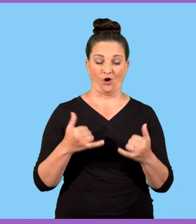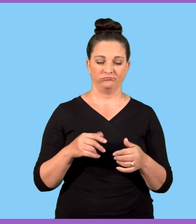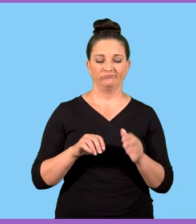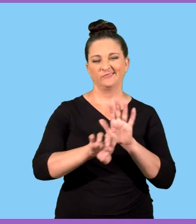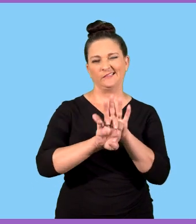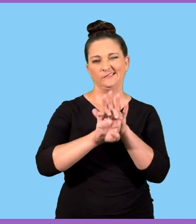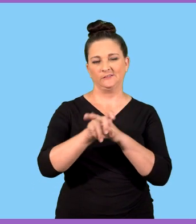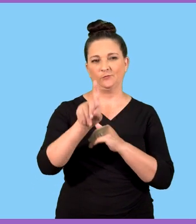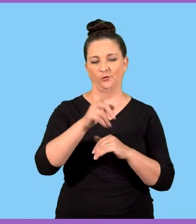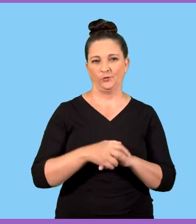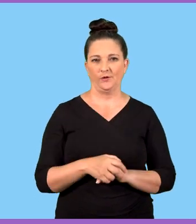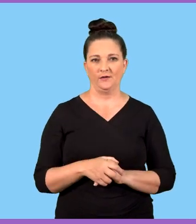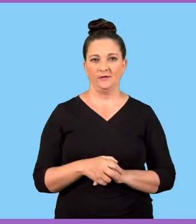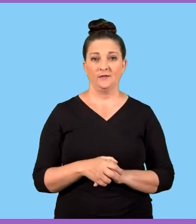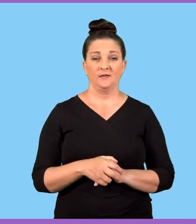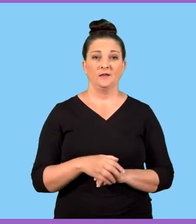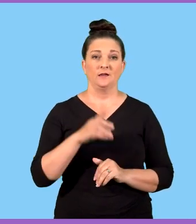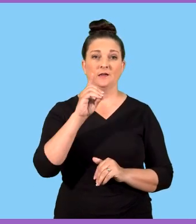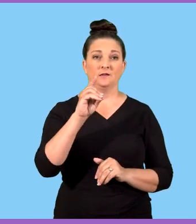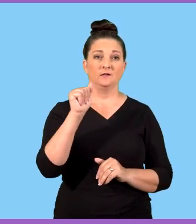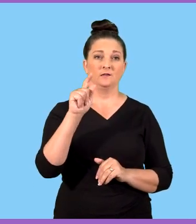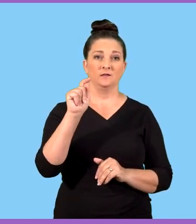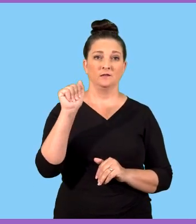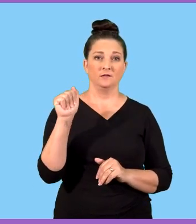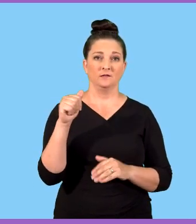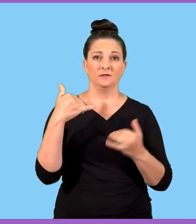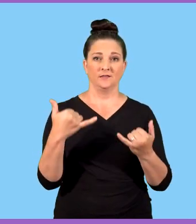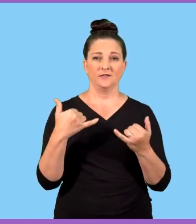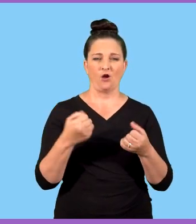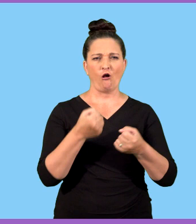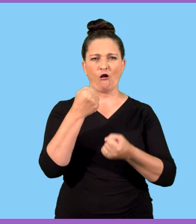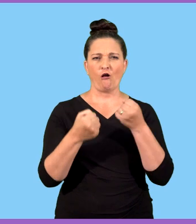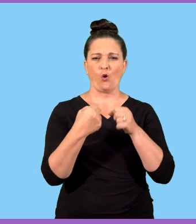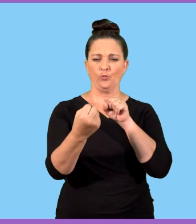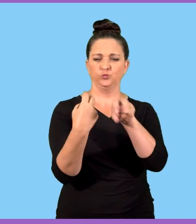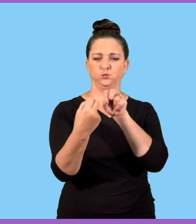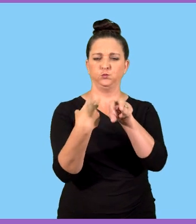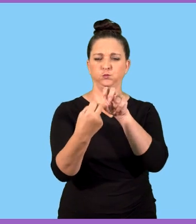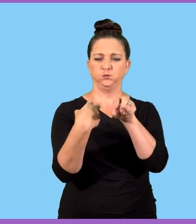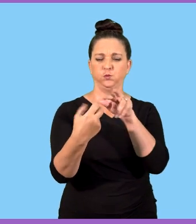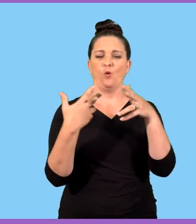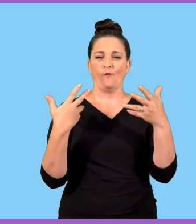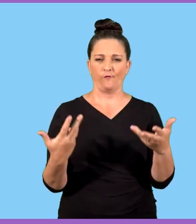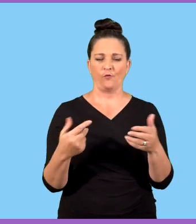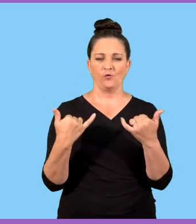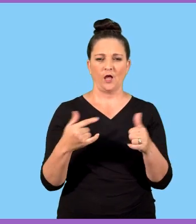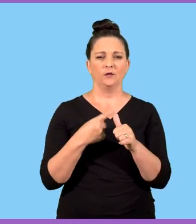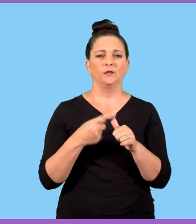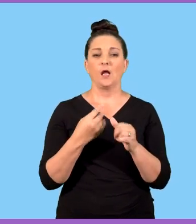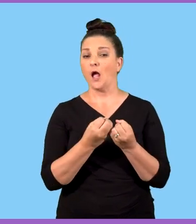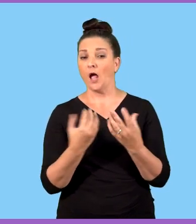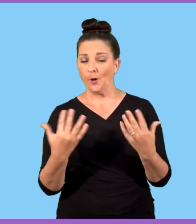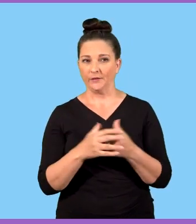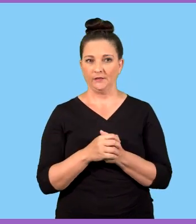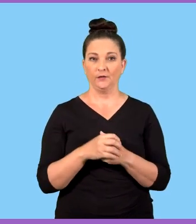Next example. The data below shows the number of cars traveling per hour along the N1 highway. Arrange the